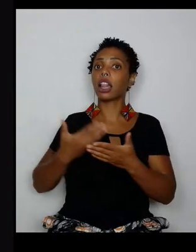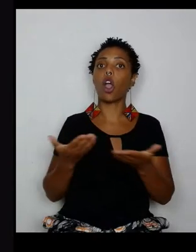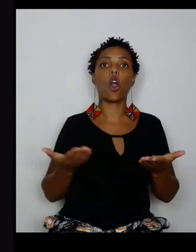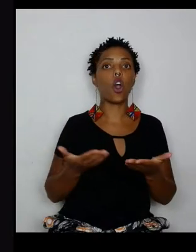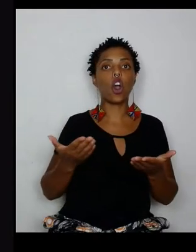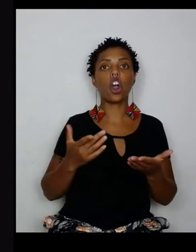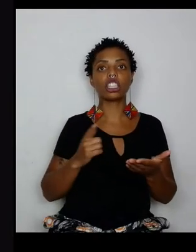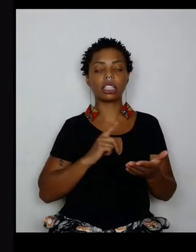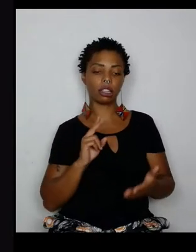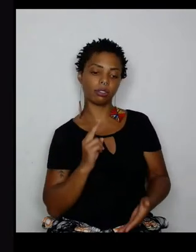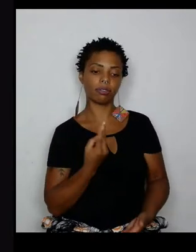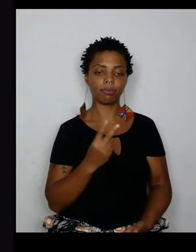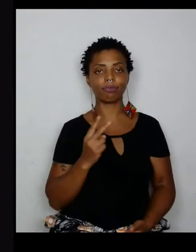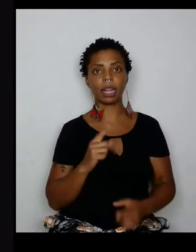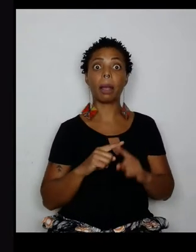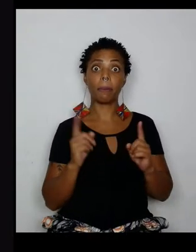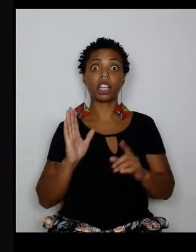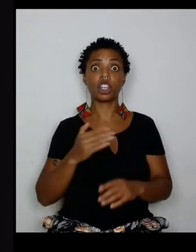ago